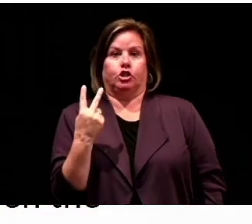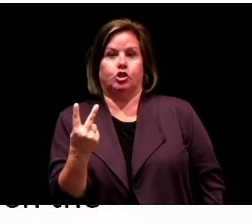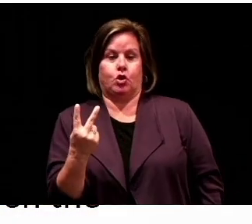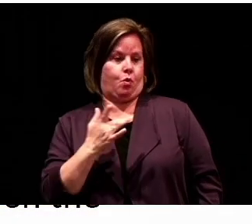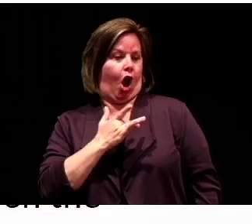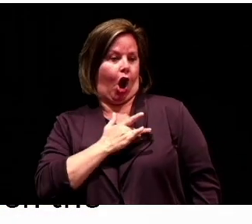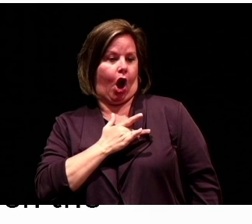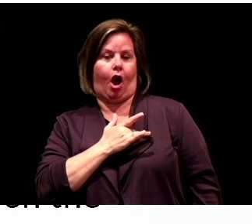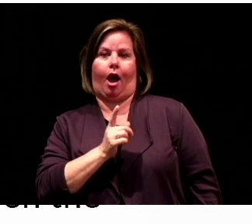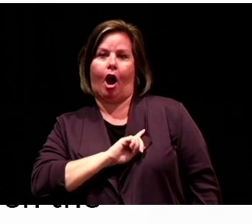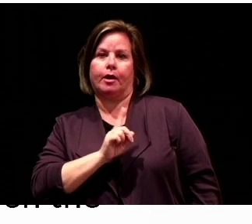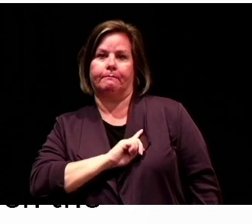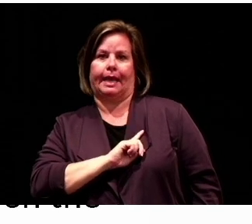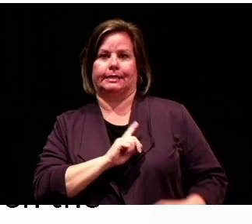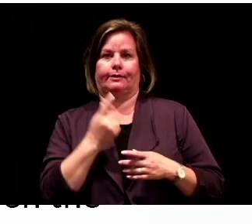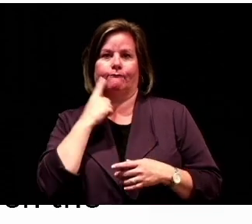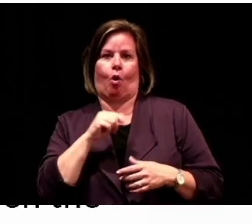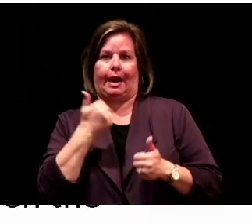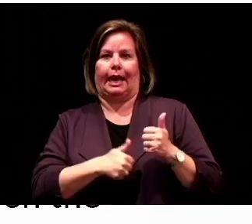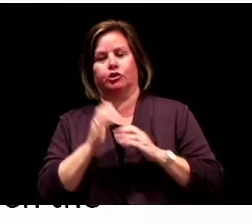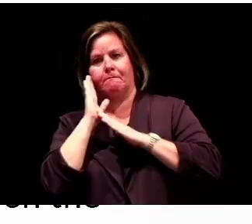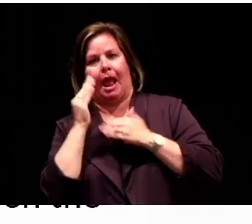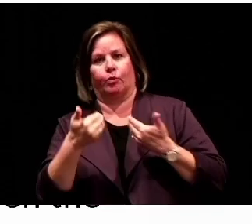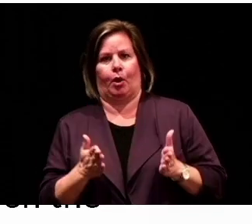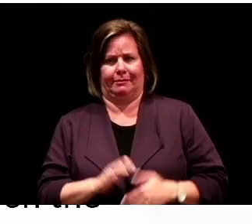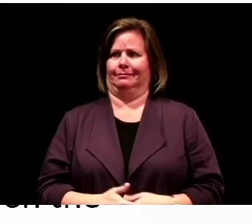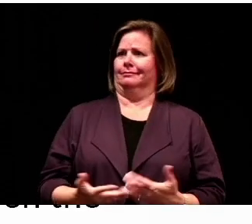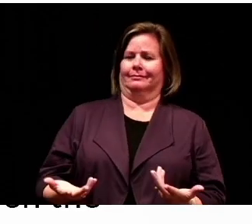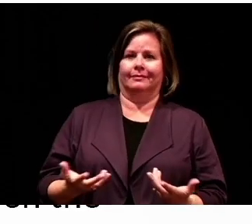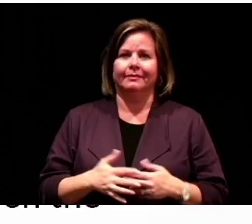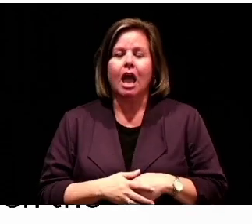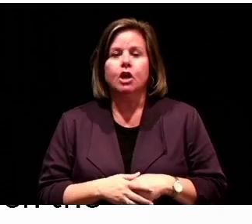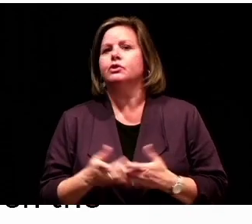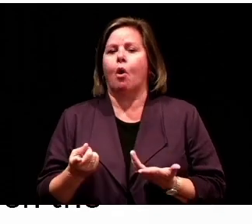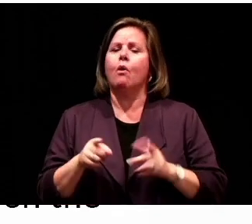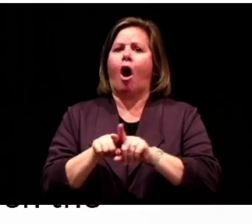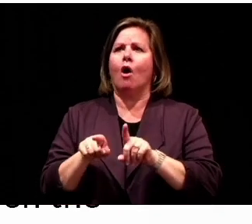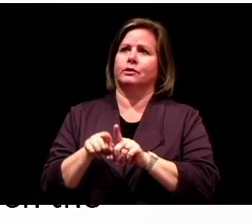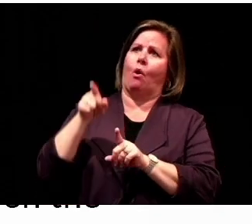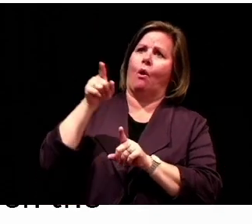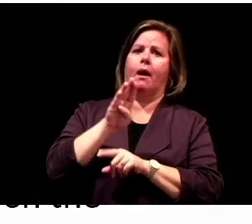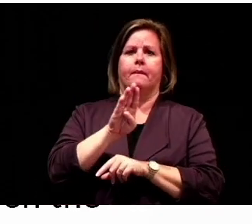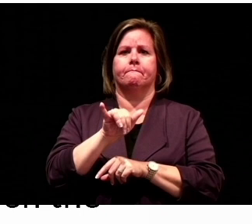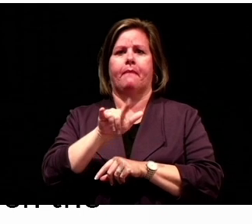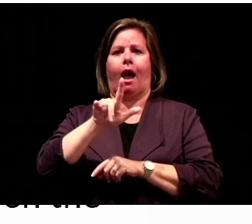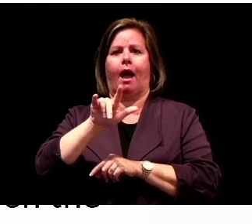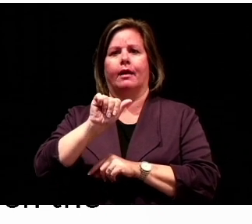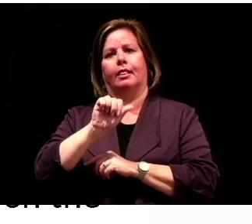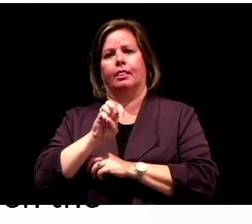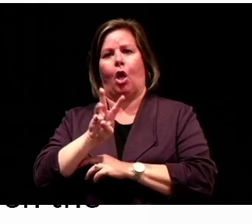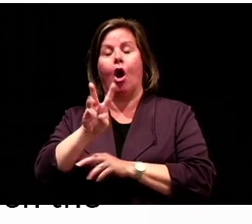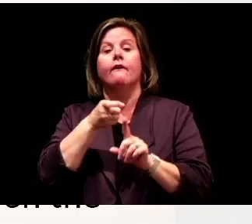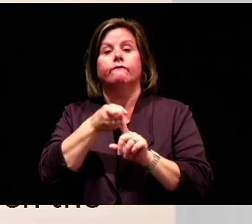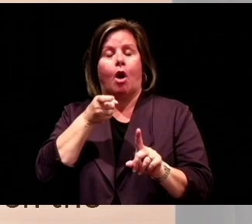policy or practice results in or could predictably result in a discriminatory effect on the basis of the protected characteristics. So again, we're